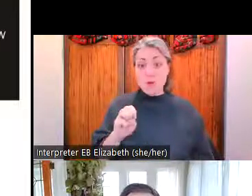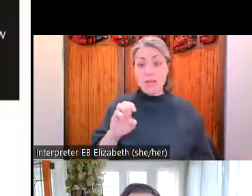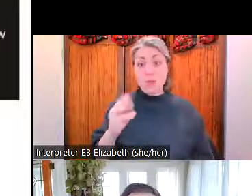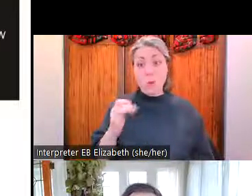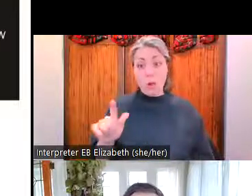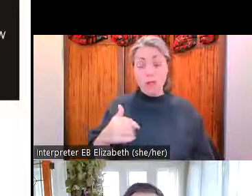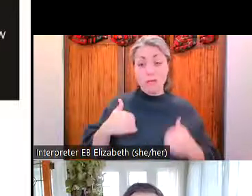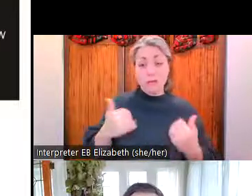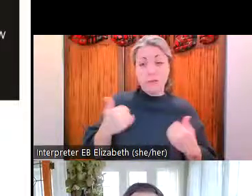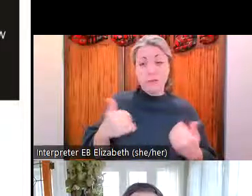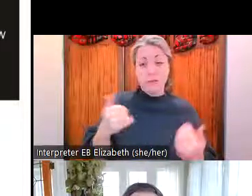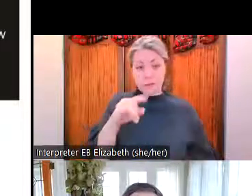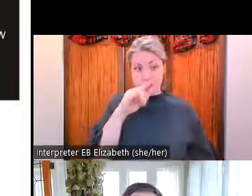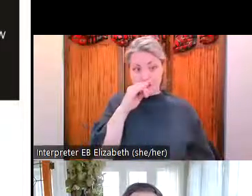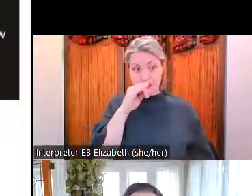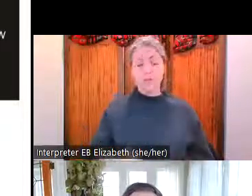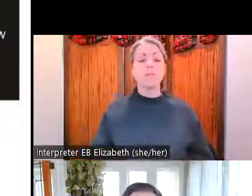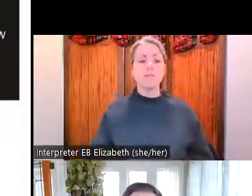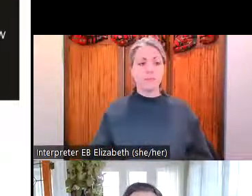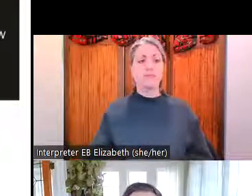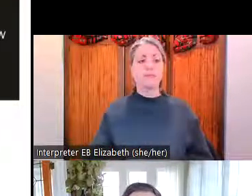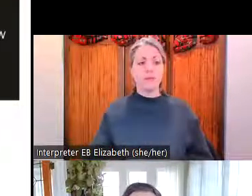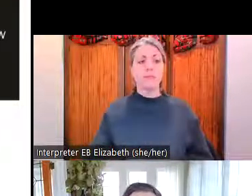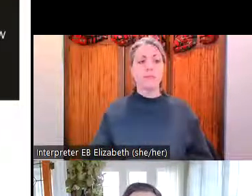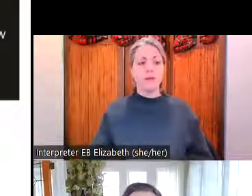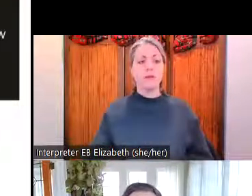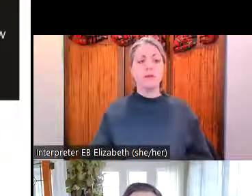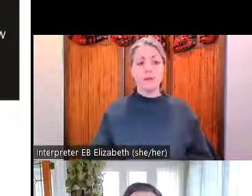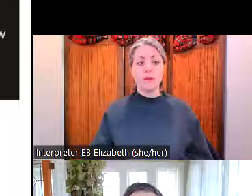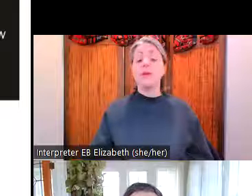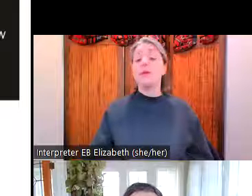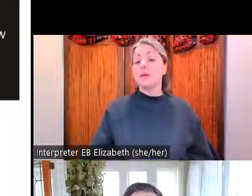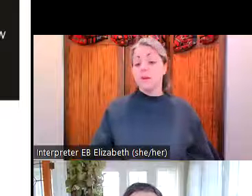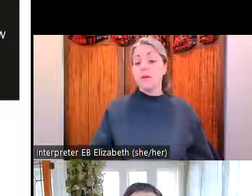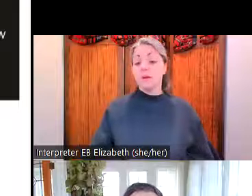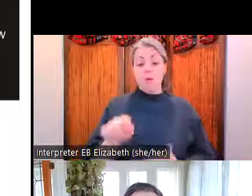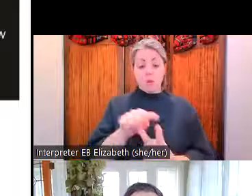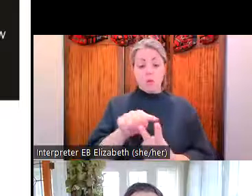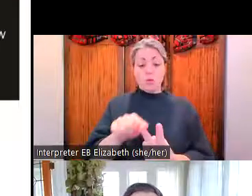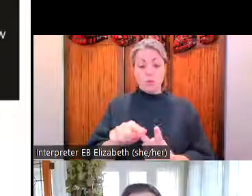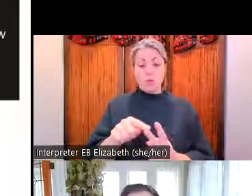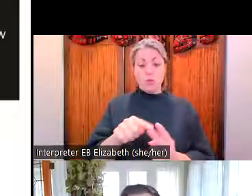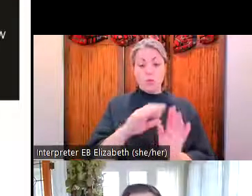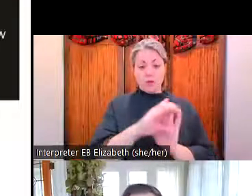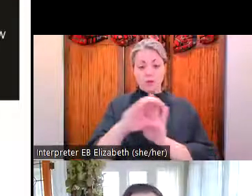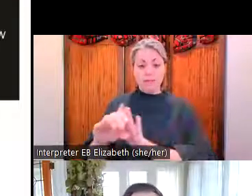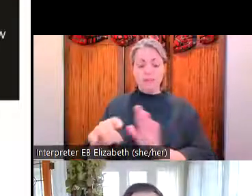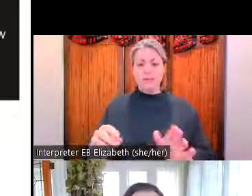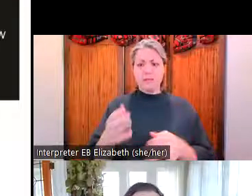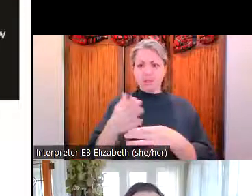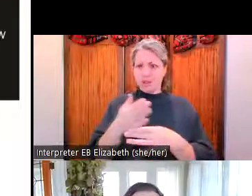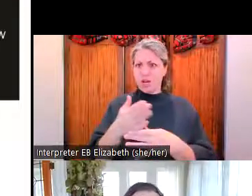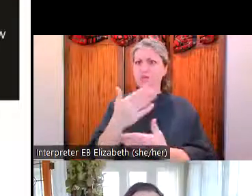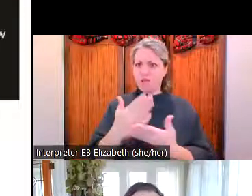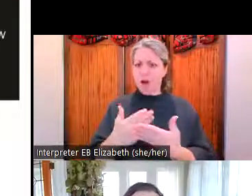We also know that ADHD and autism do share specific factors,